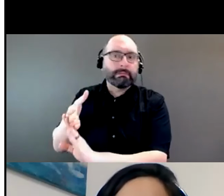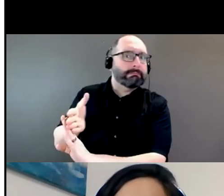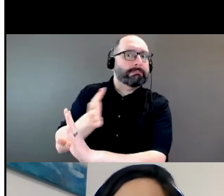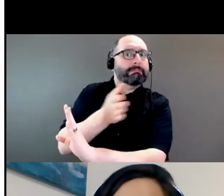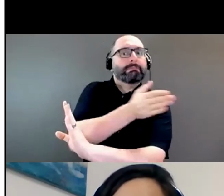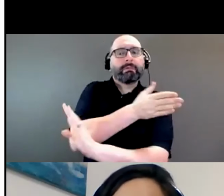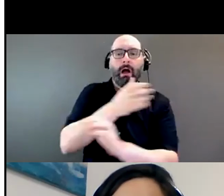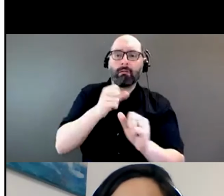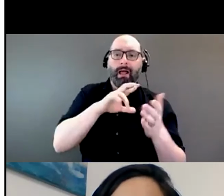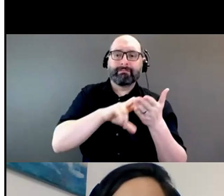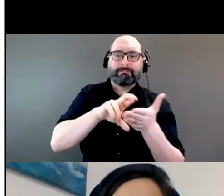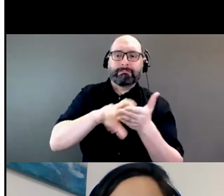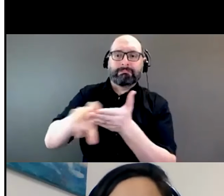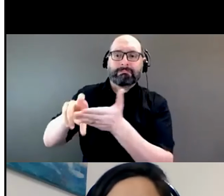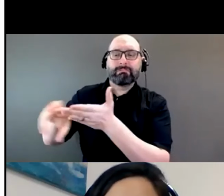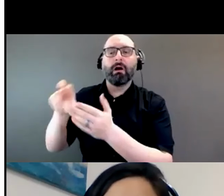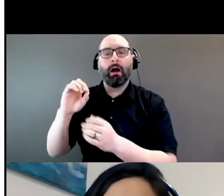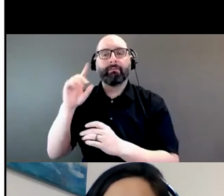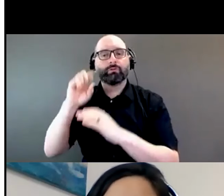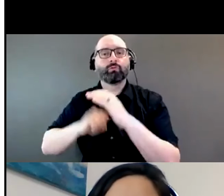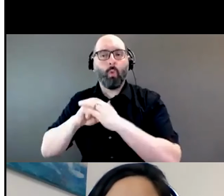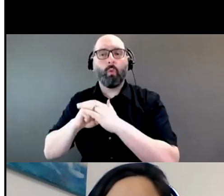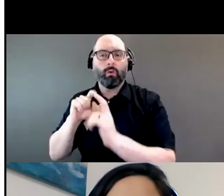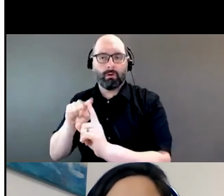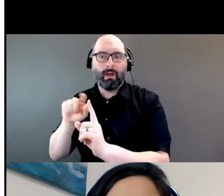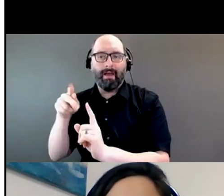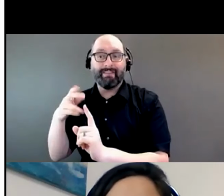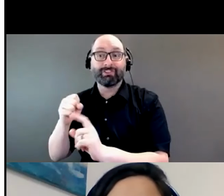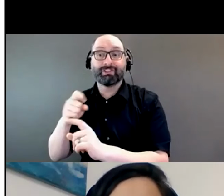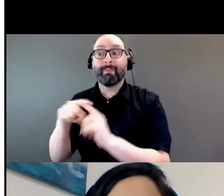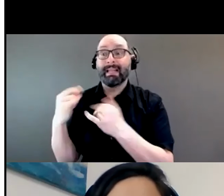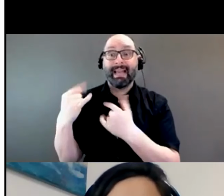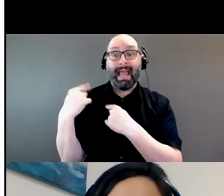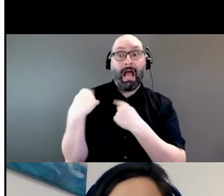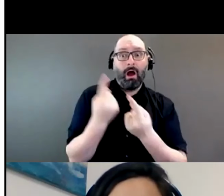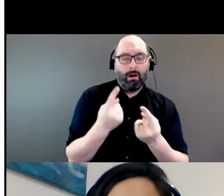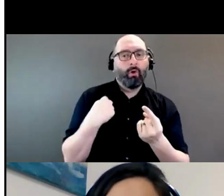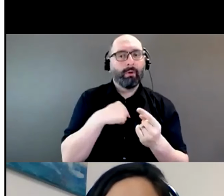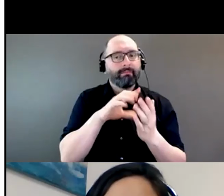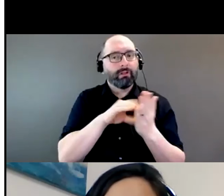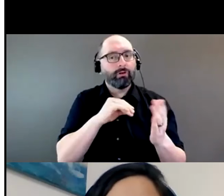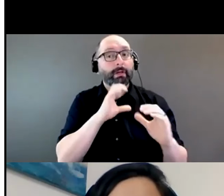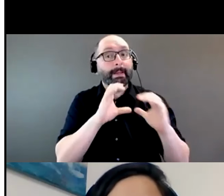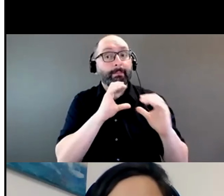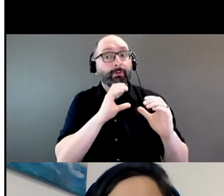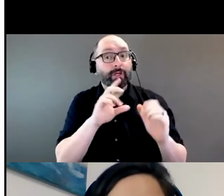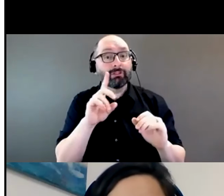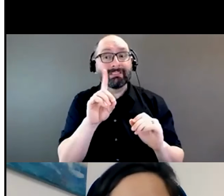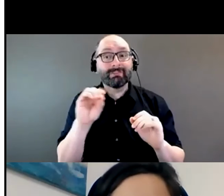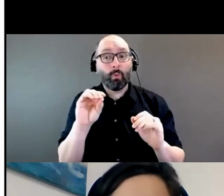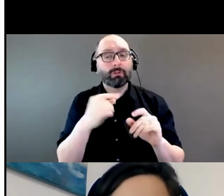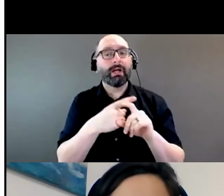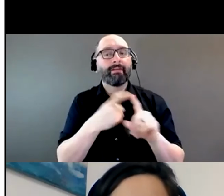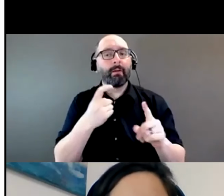aphasia. But over the past several decades, we've learned more about communication disorders from progressive